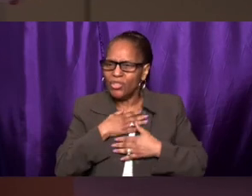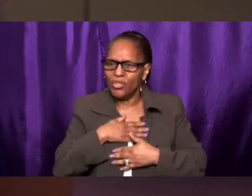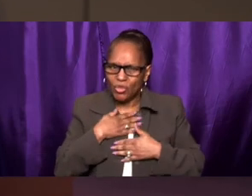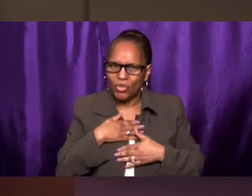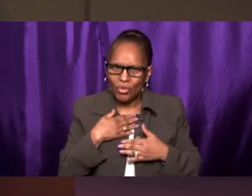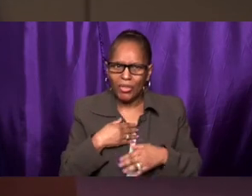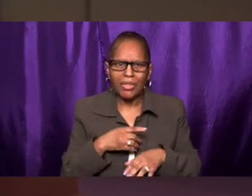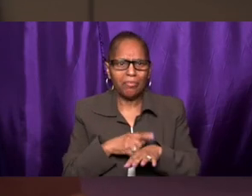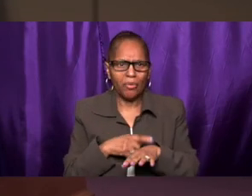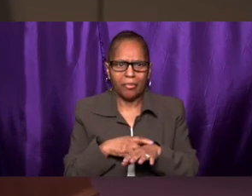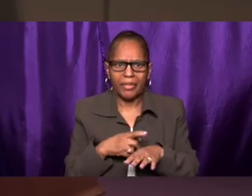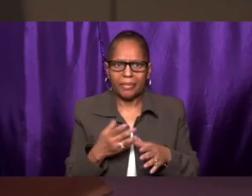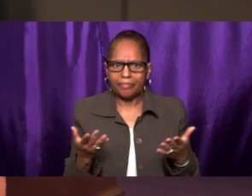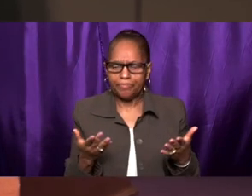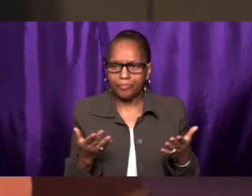moment.